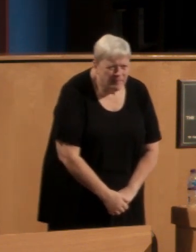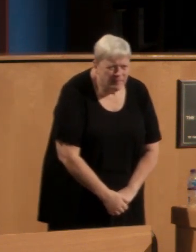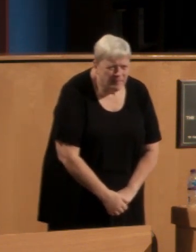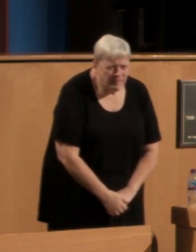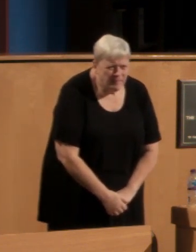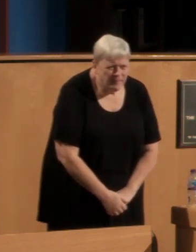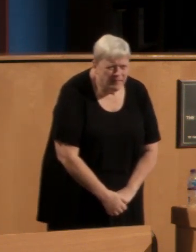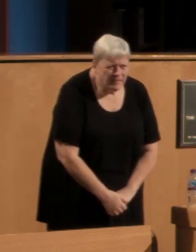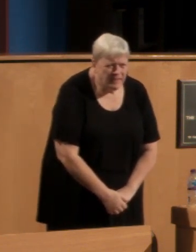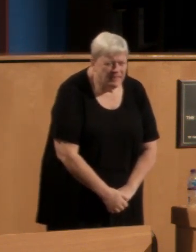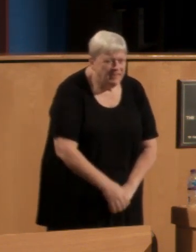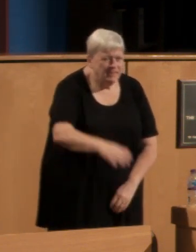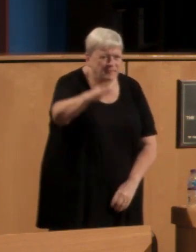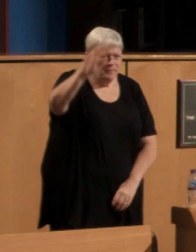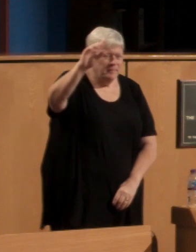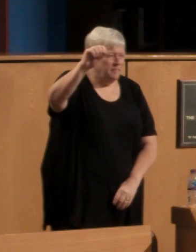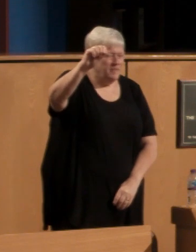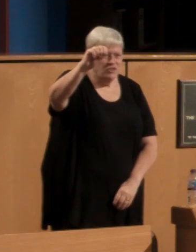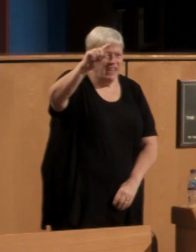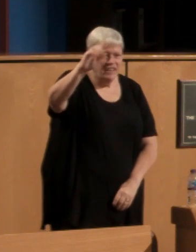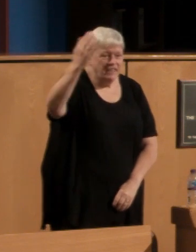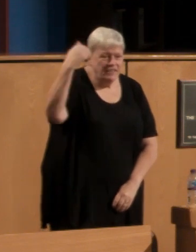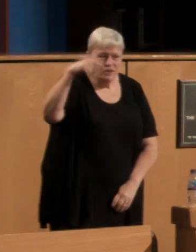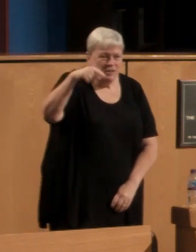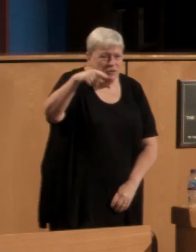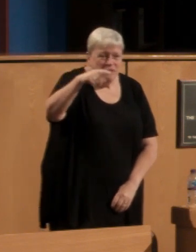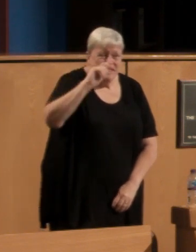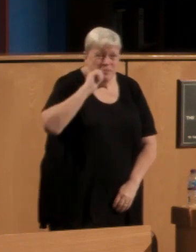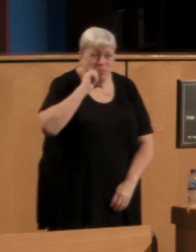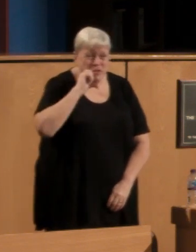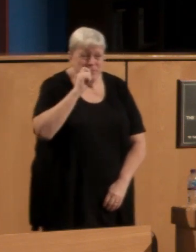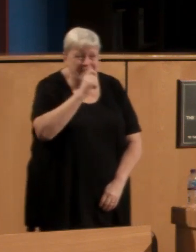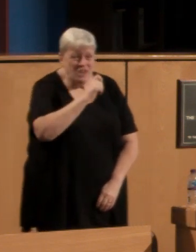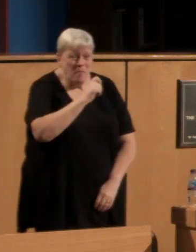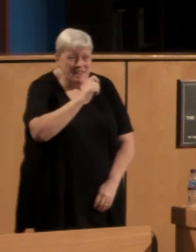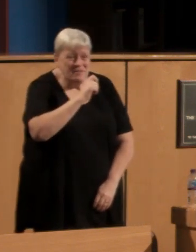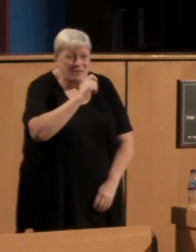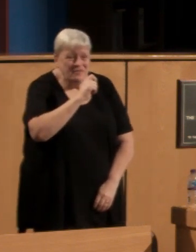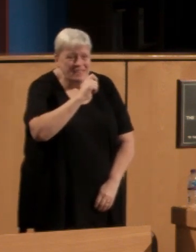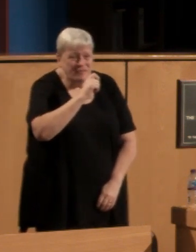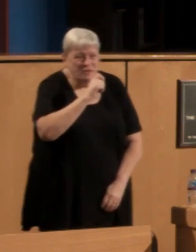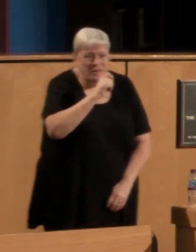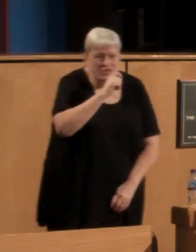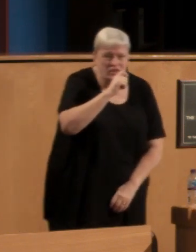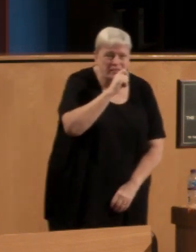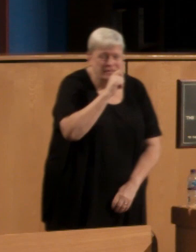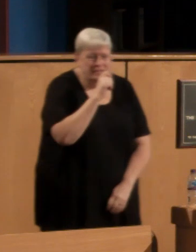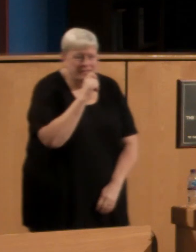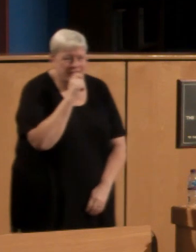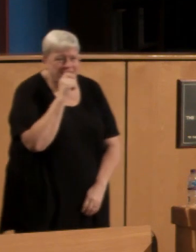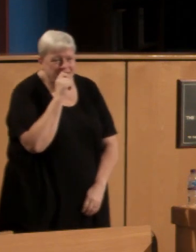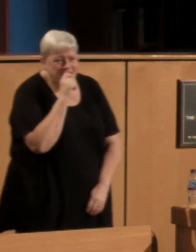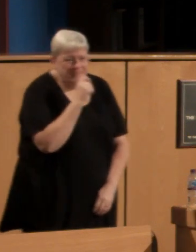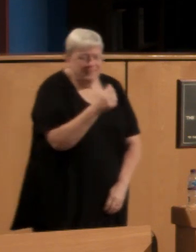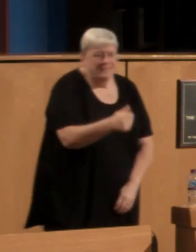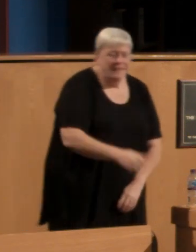entire time and I still haven't found the right sentence, but you all... Oh? Yeah? Are you okay with me? Yeah? All